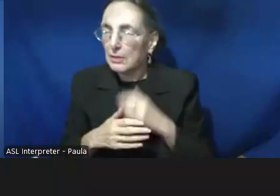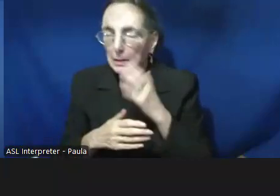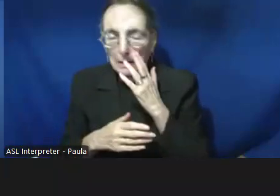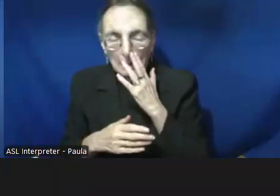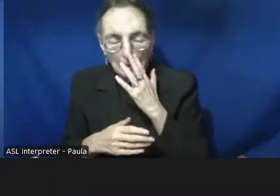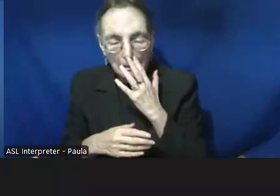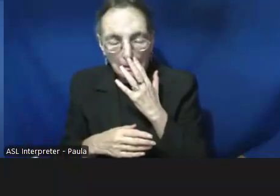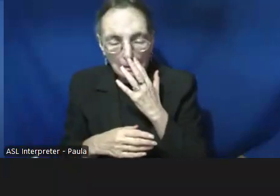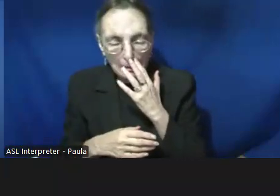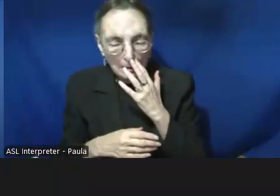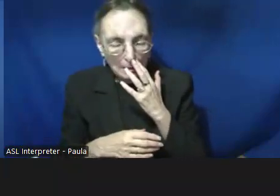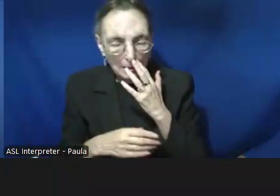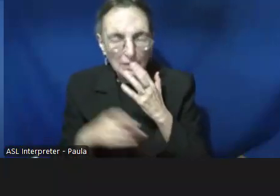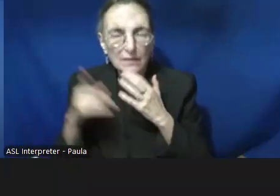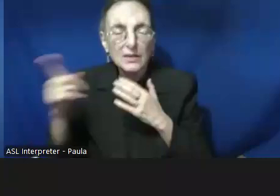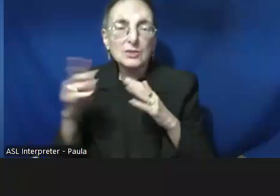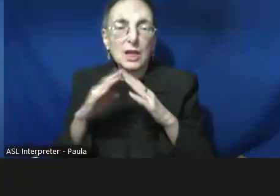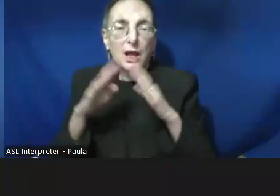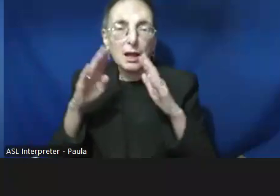there's a mountain climbing